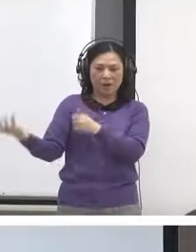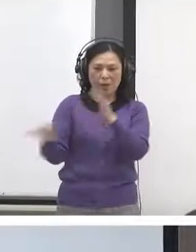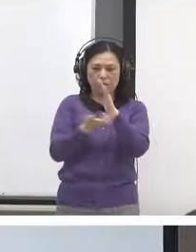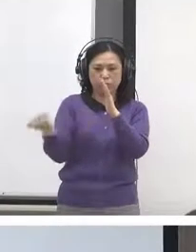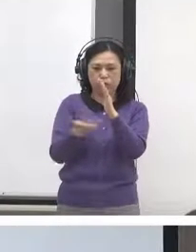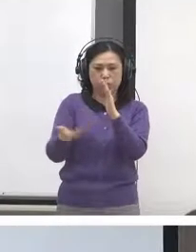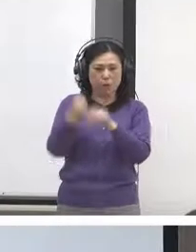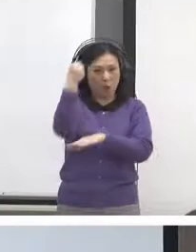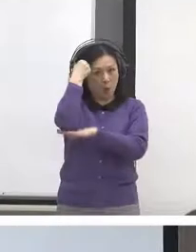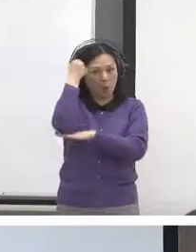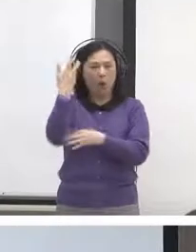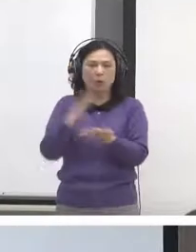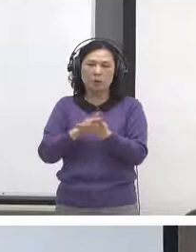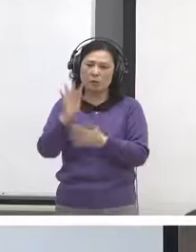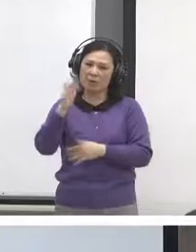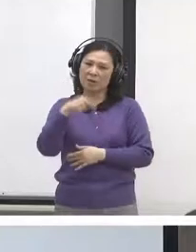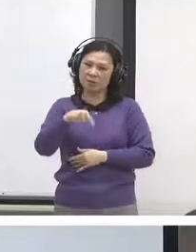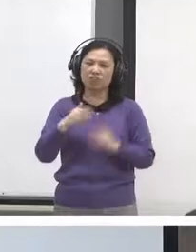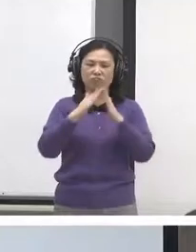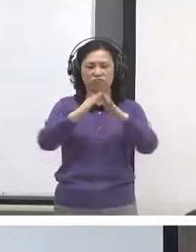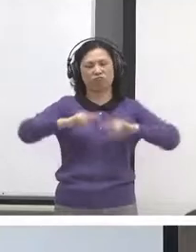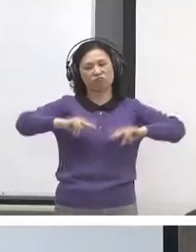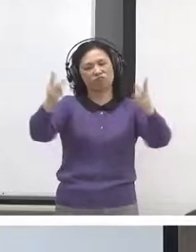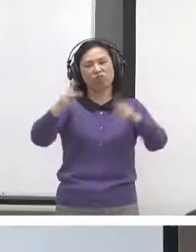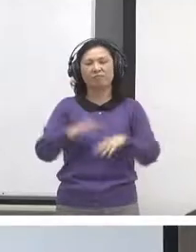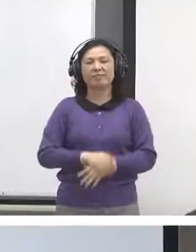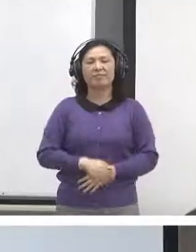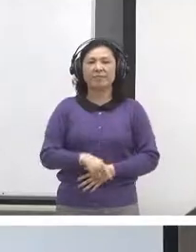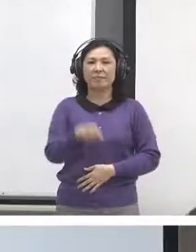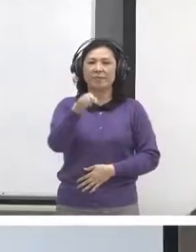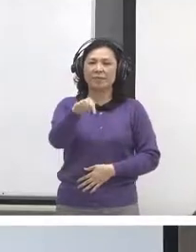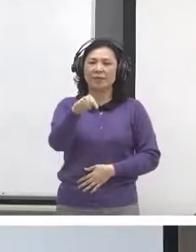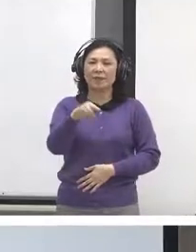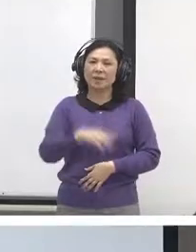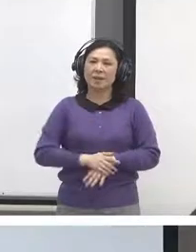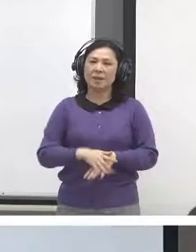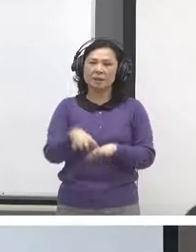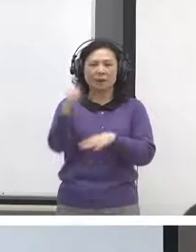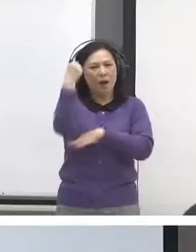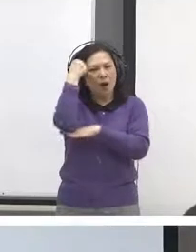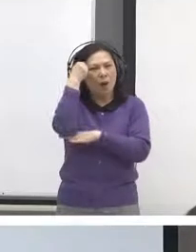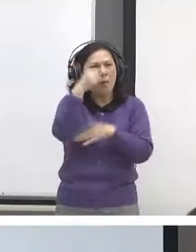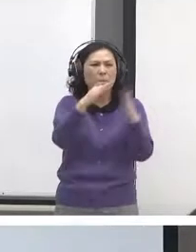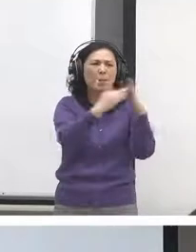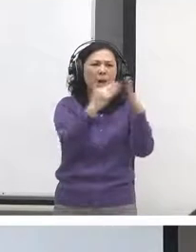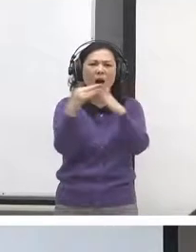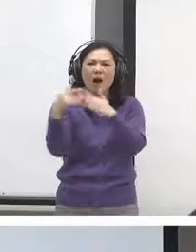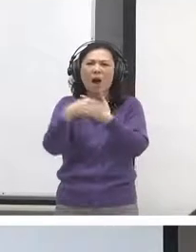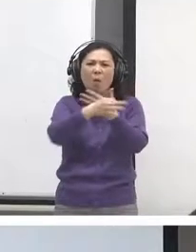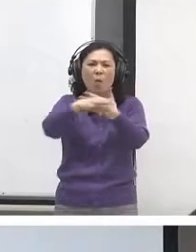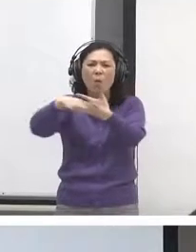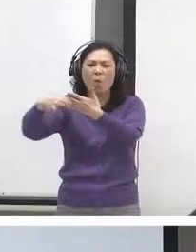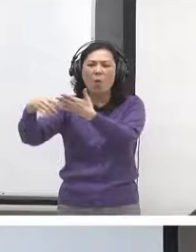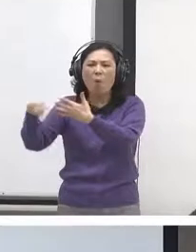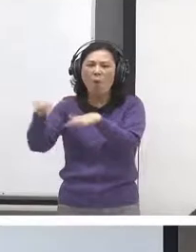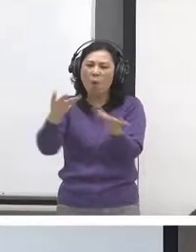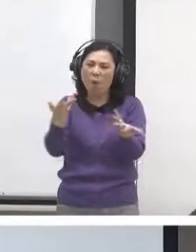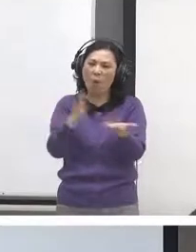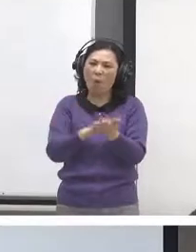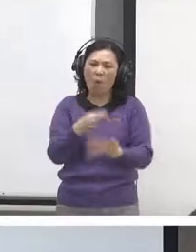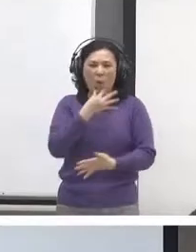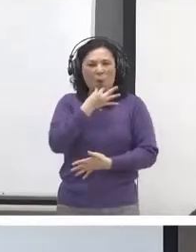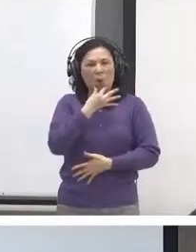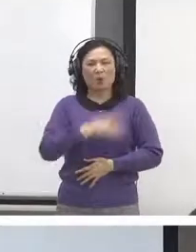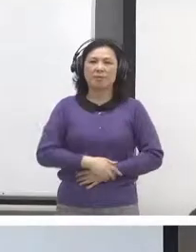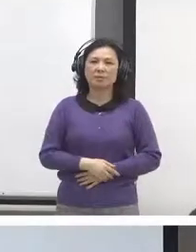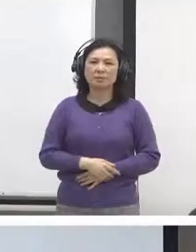ways, and now gentrification and a lack of housing options have led to crises in affordability and housing. At Civic Tech Toronto, numerous